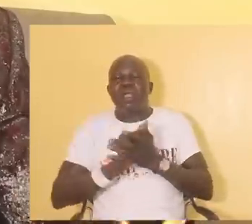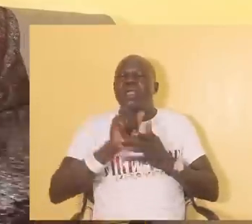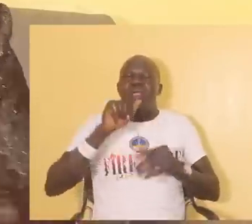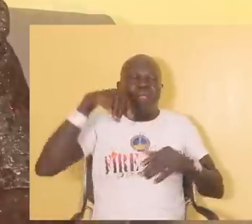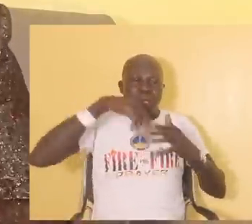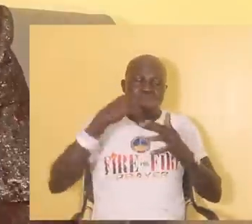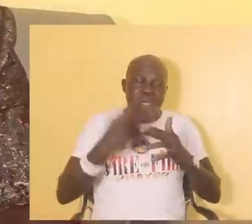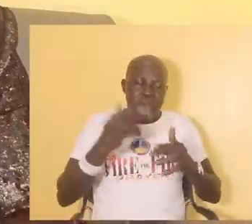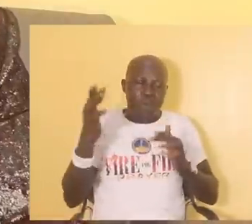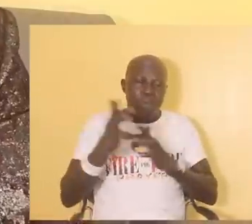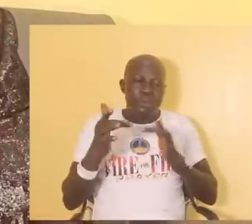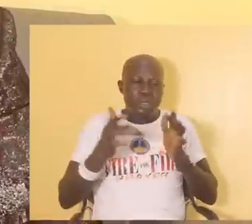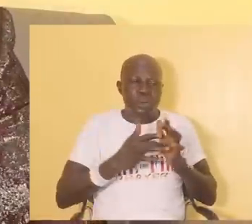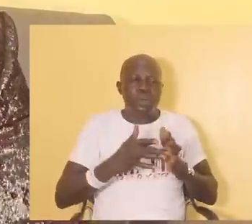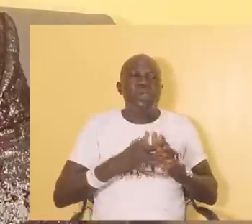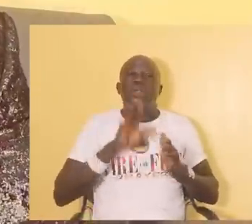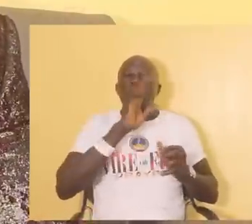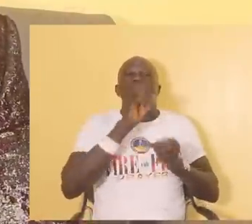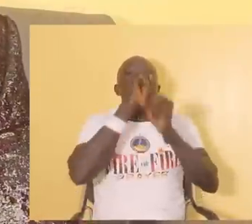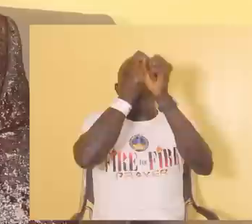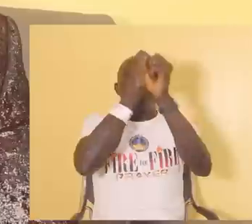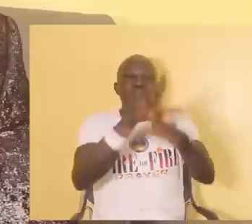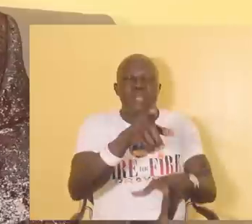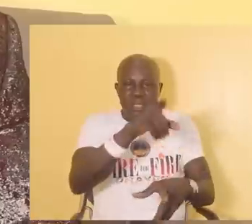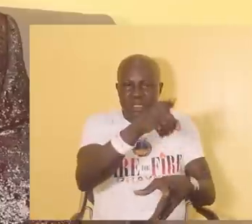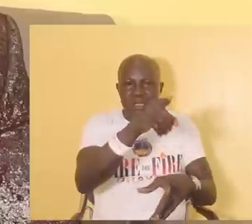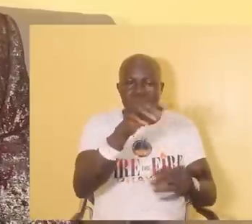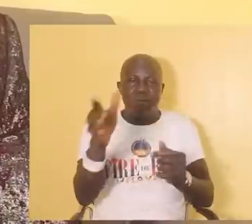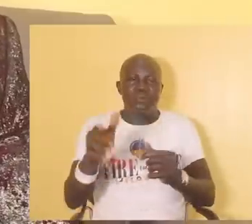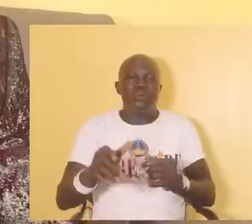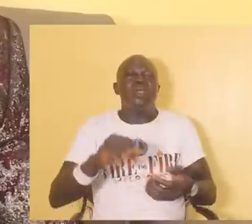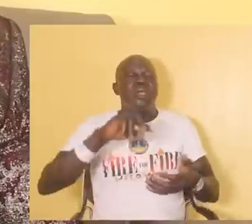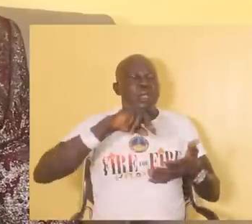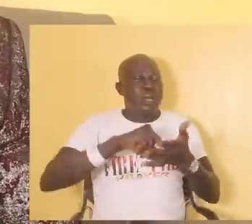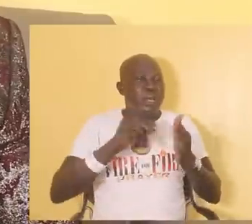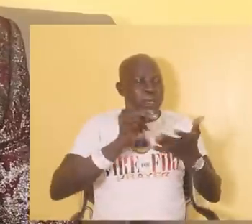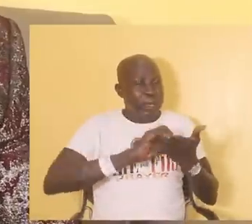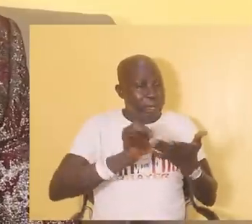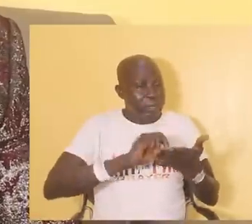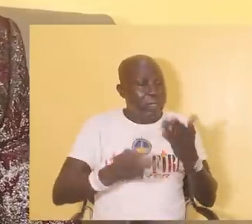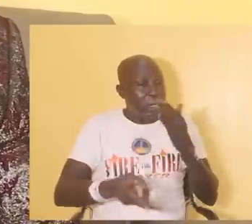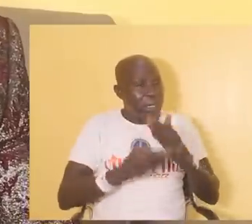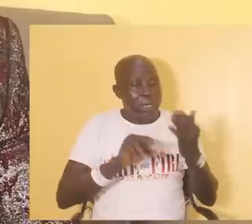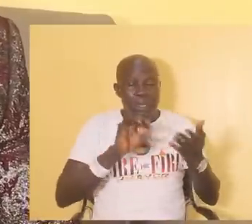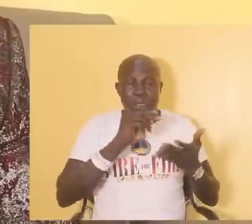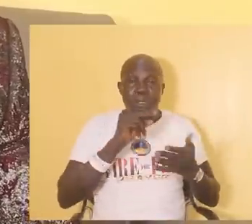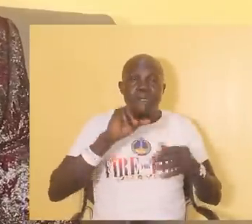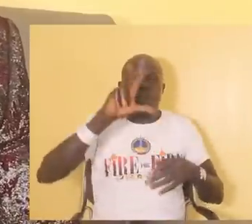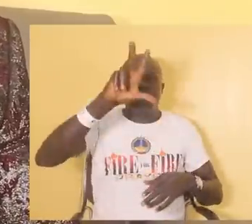new sorrows. In the name of Jesus. Amen. Call number is still there. Write your account number.